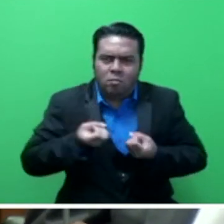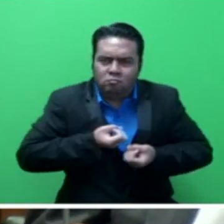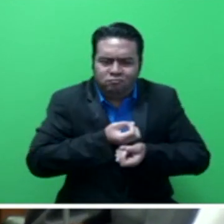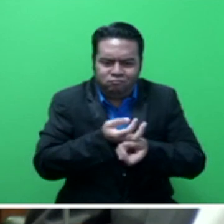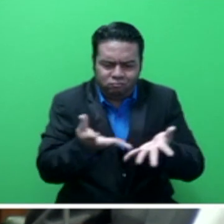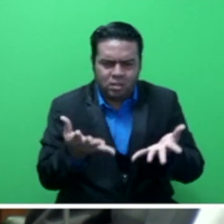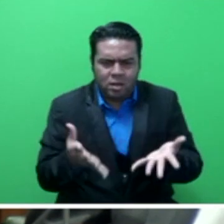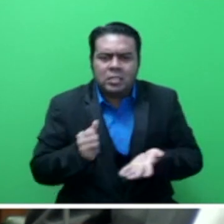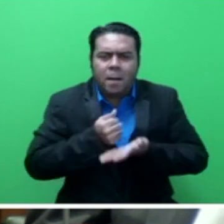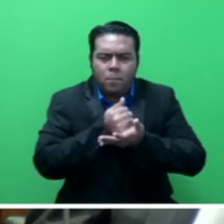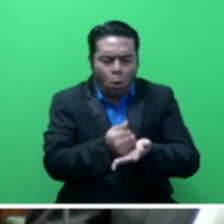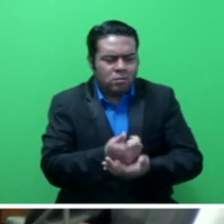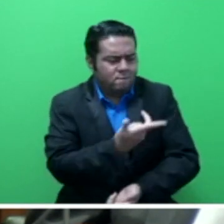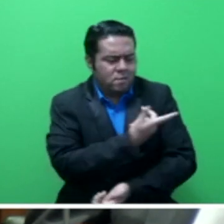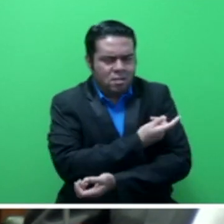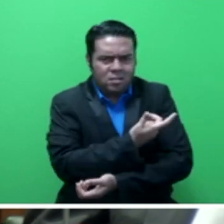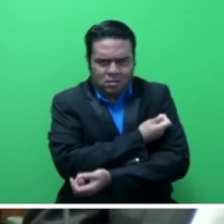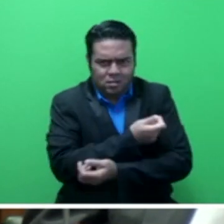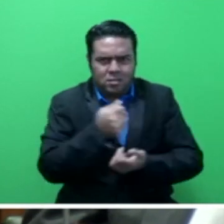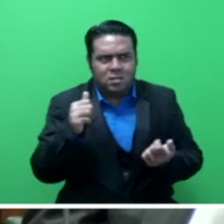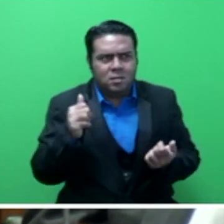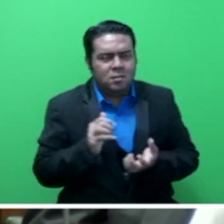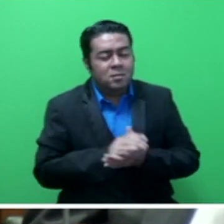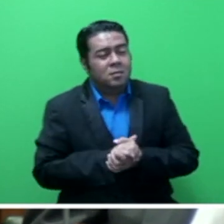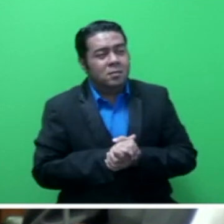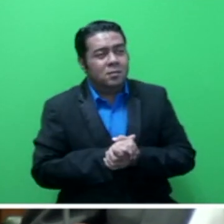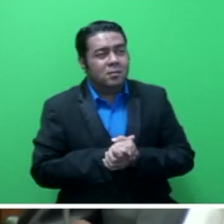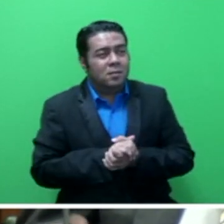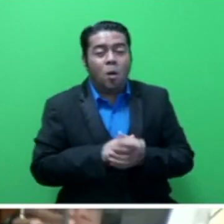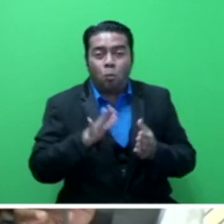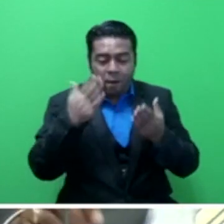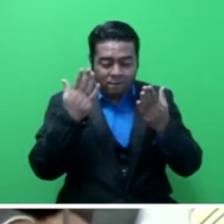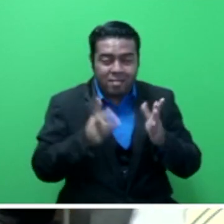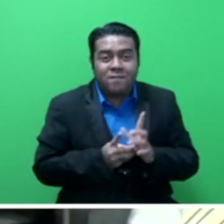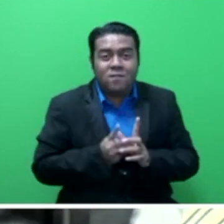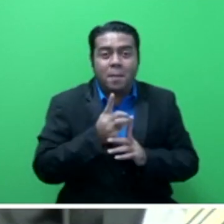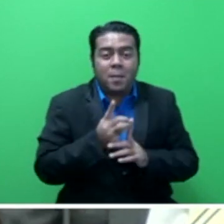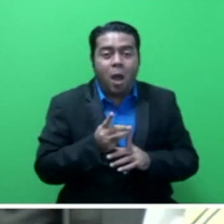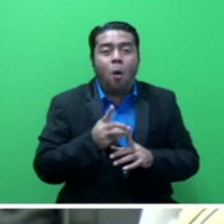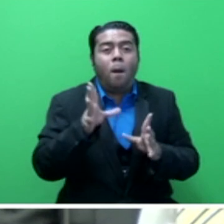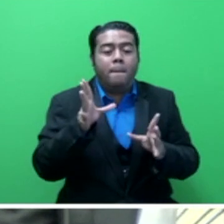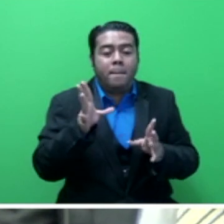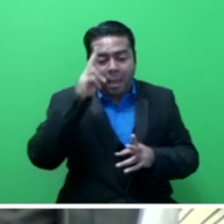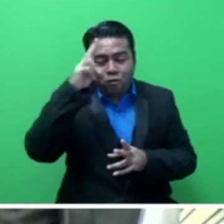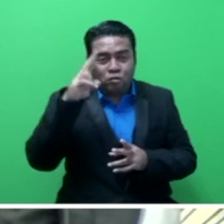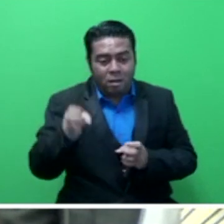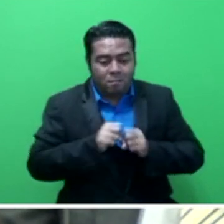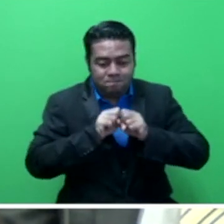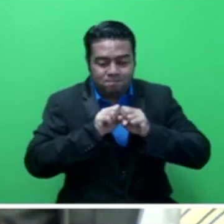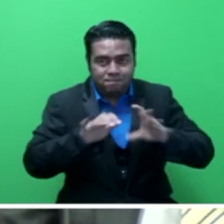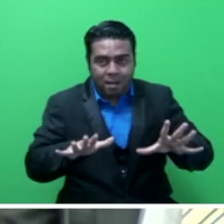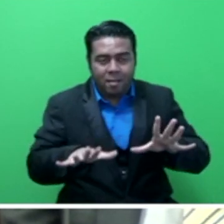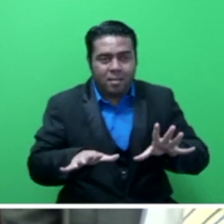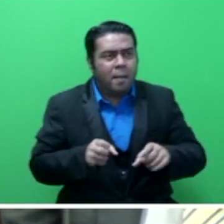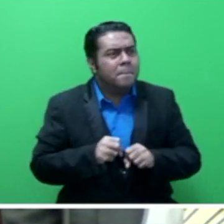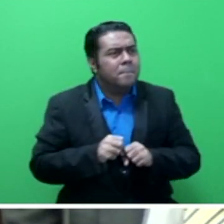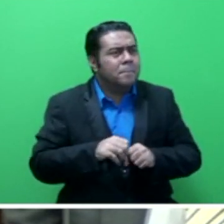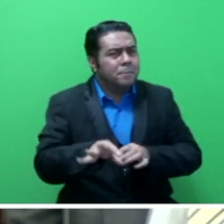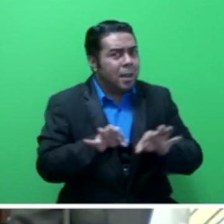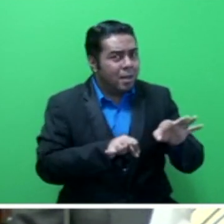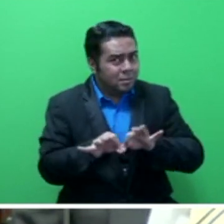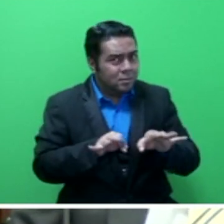fight the outbreaks in the past. Honorable Speaker, we have developed our National Deployment and Vaccination Plan. We've done consultations